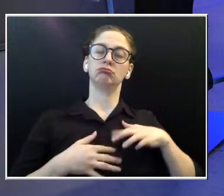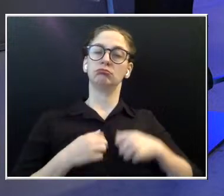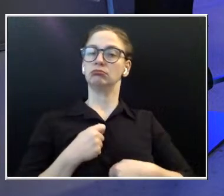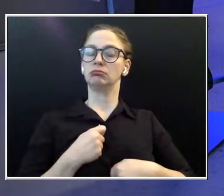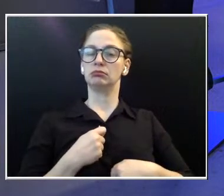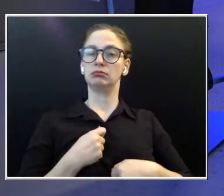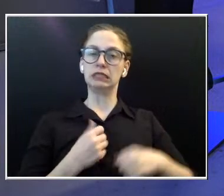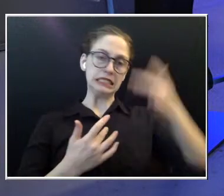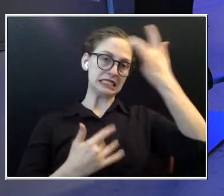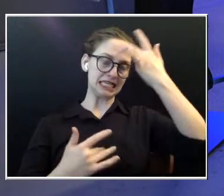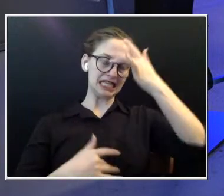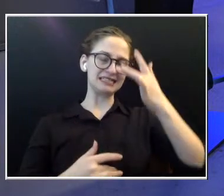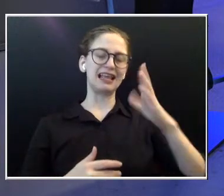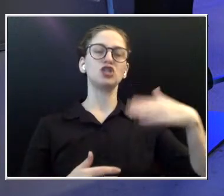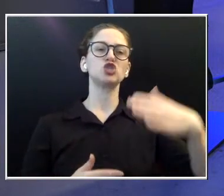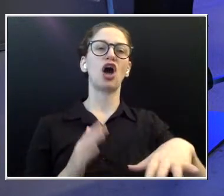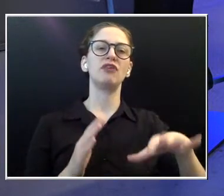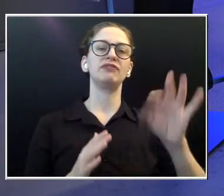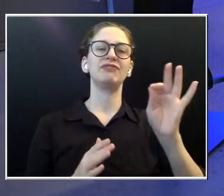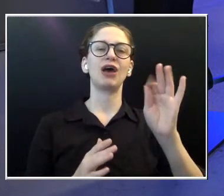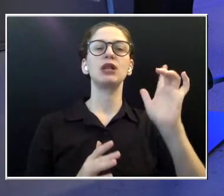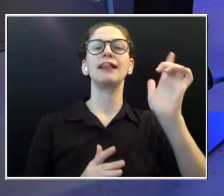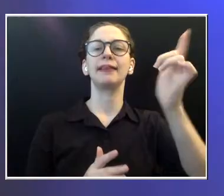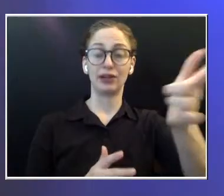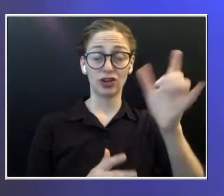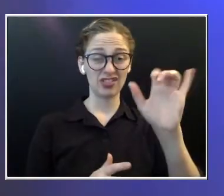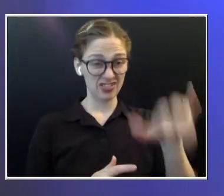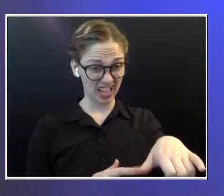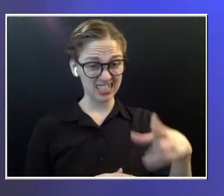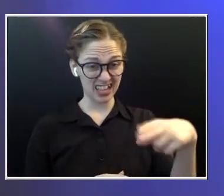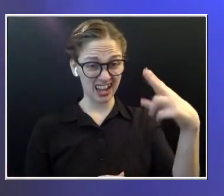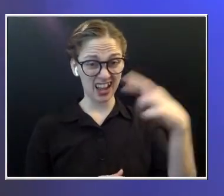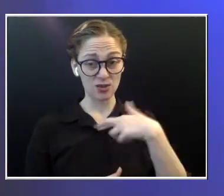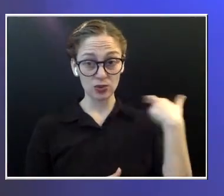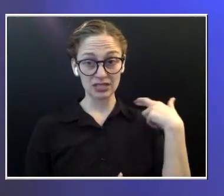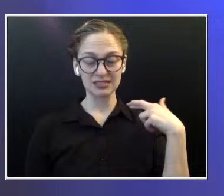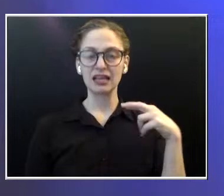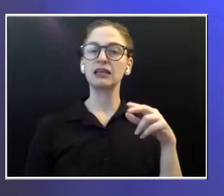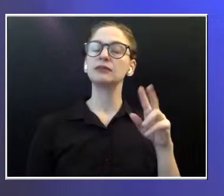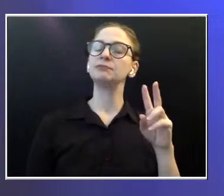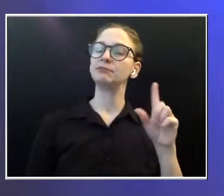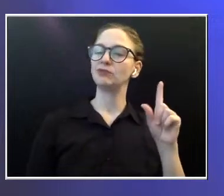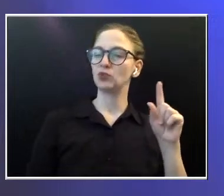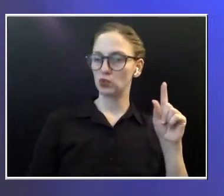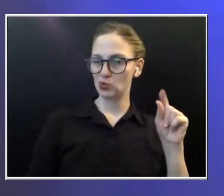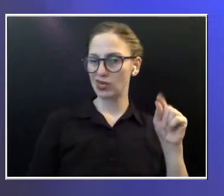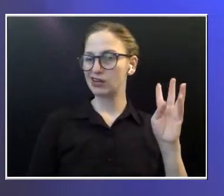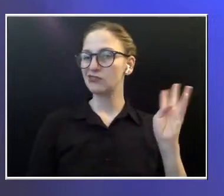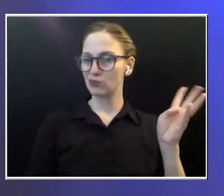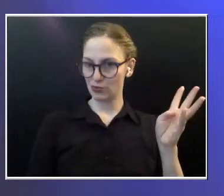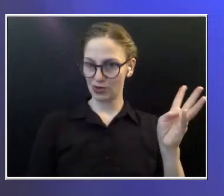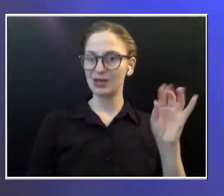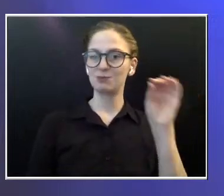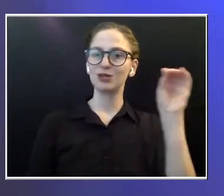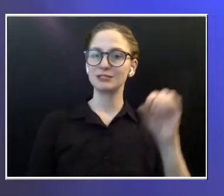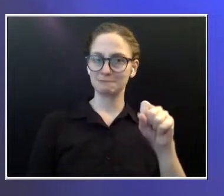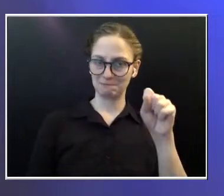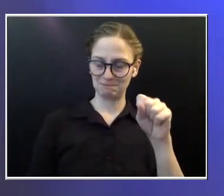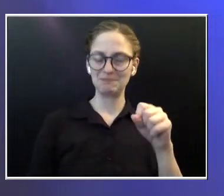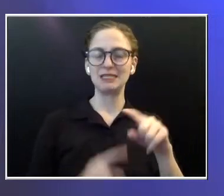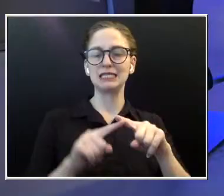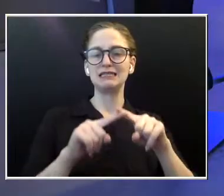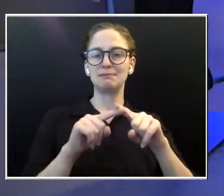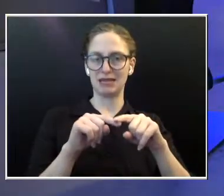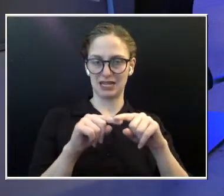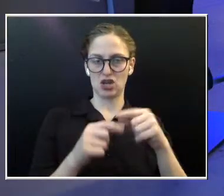risk. I think, is it like 20 to 40%? Yep, depending upon if you have the BRCA 1 or 2, it's anywhere quoted 20 to 40% risk lifetime of ovarian cancer. And maybe